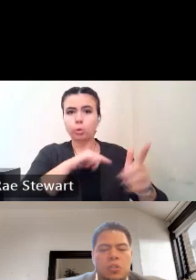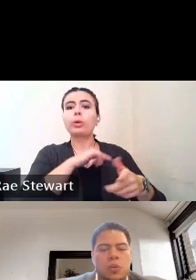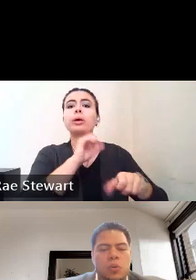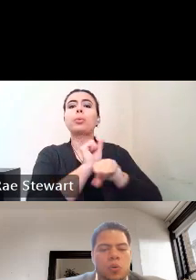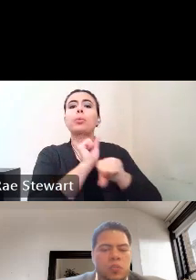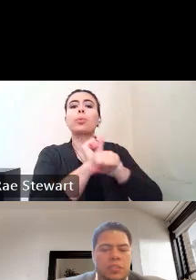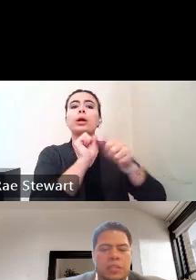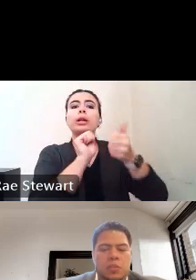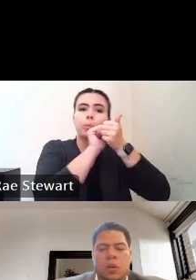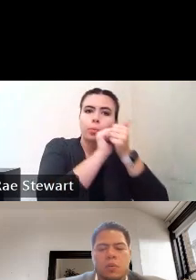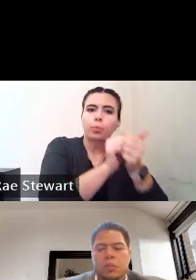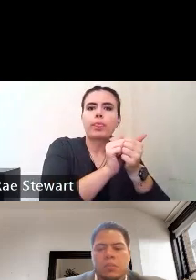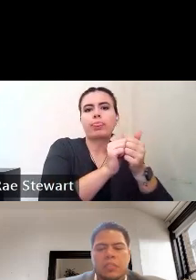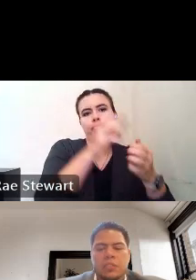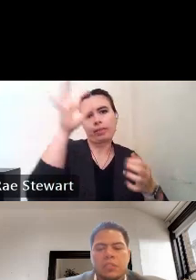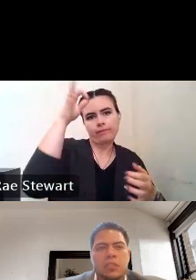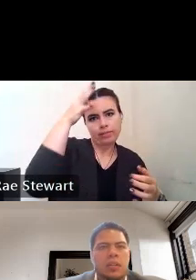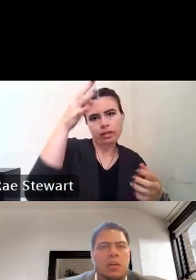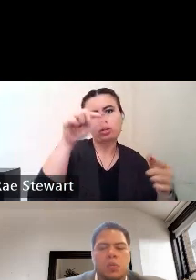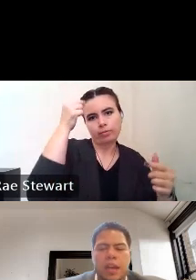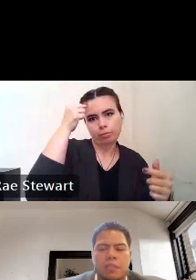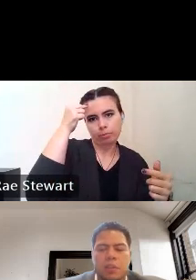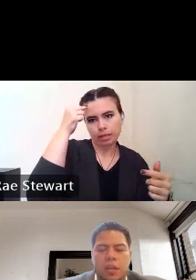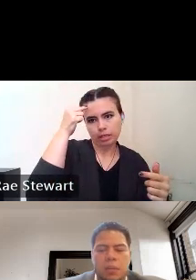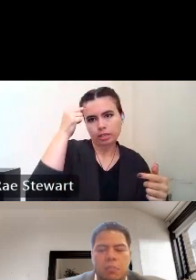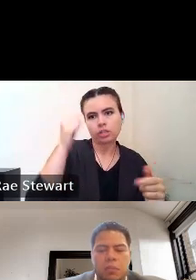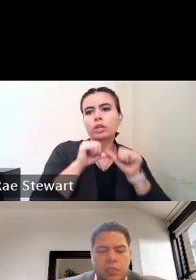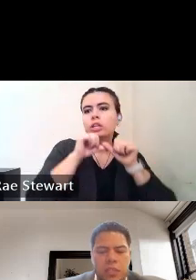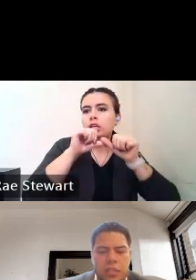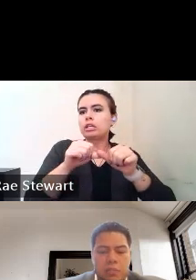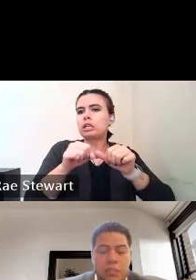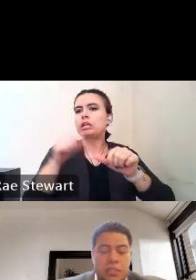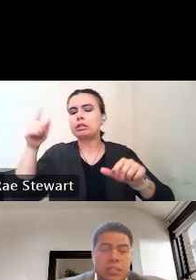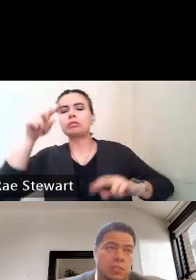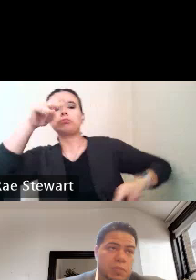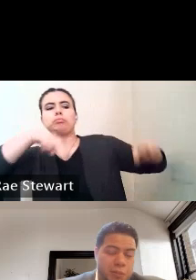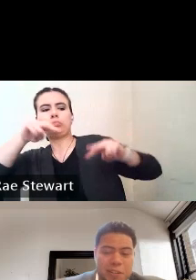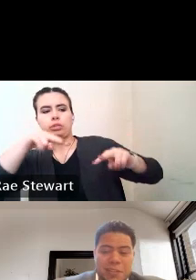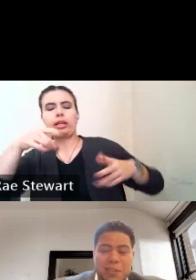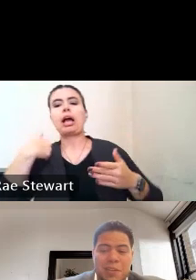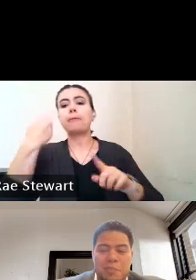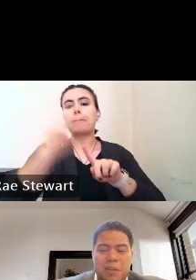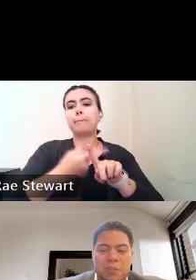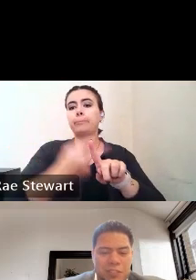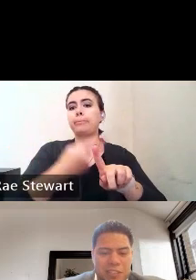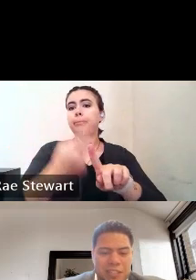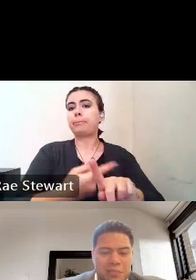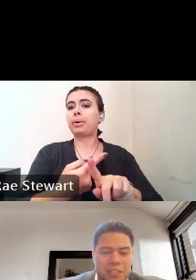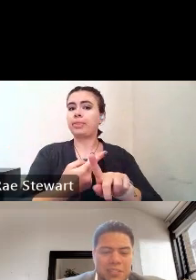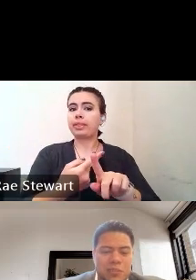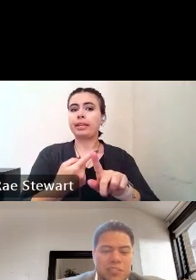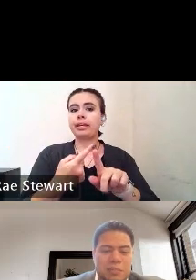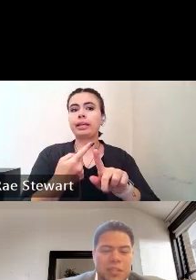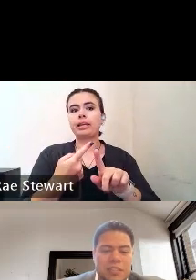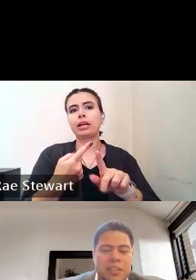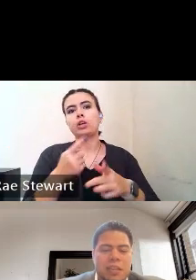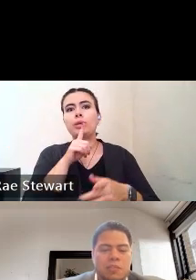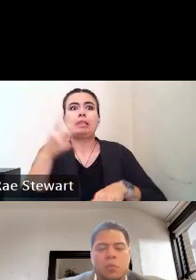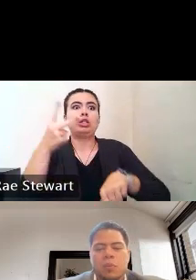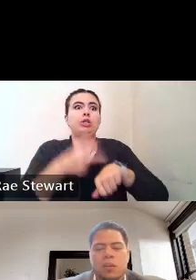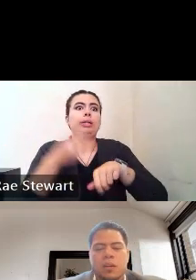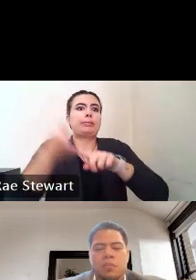There's ongoing oversight throughout implementation. We have monthly check-in meetings, actually bi-monthly check-in meetings with